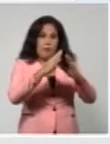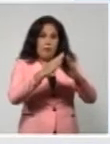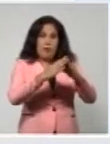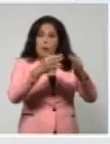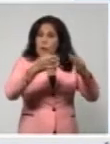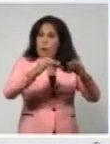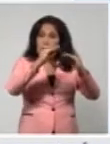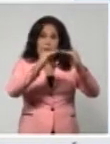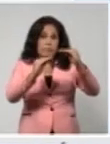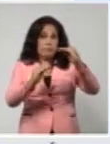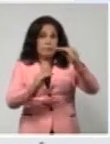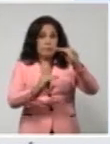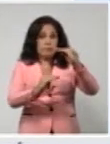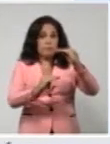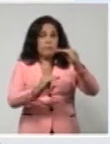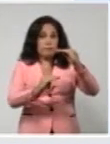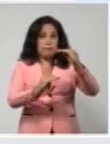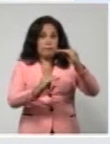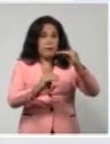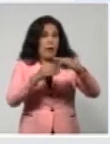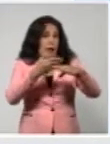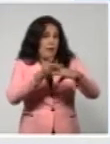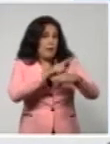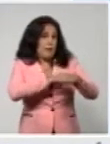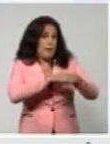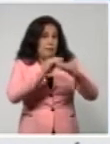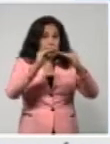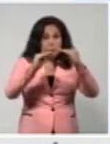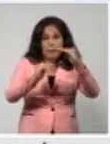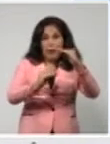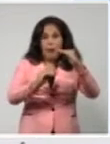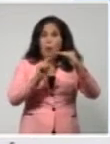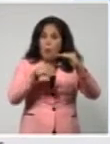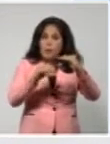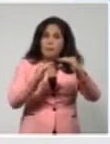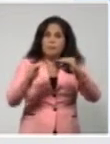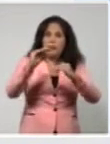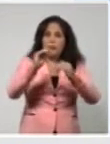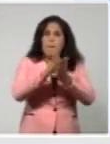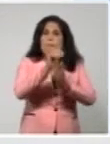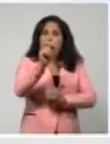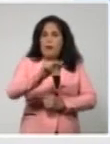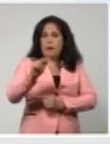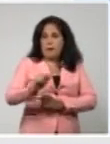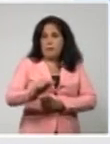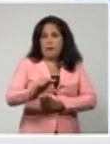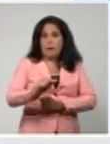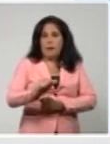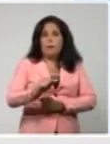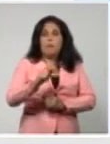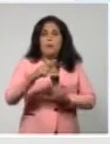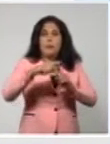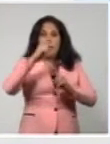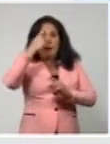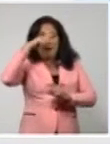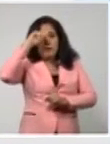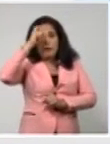highest confirmed case per 100,000 inhabitants rate over the last 15 days,